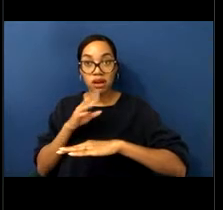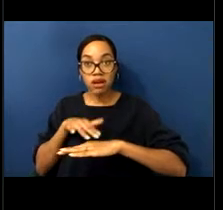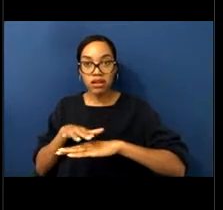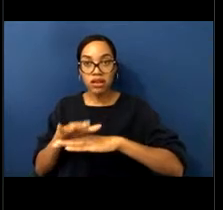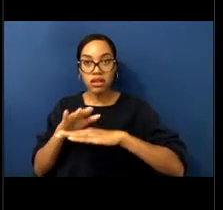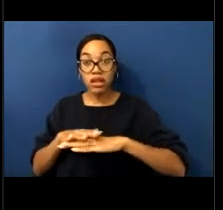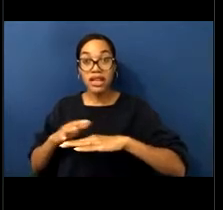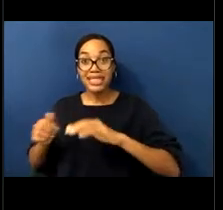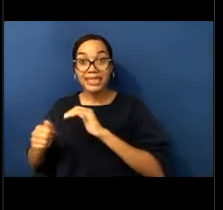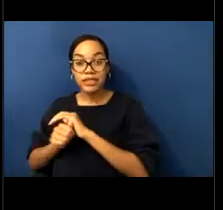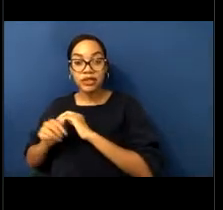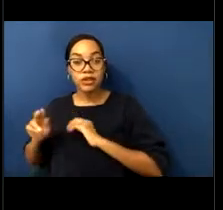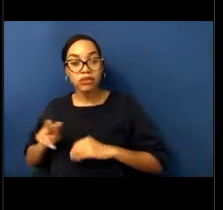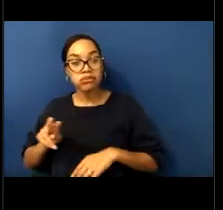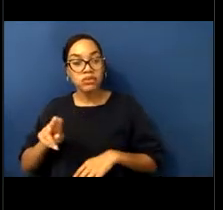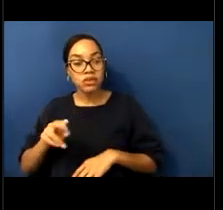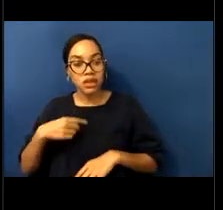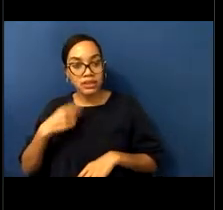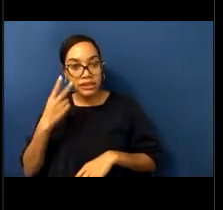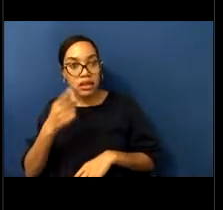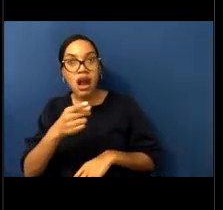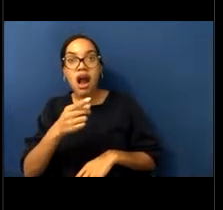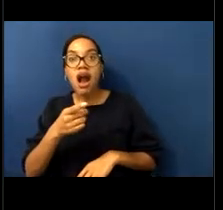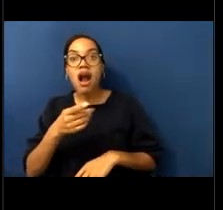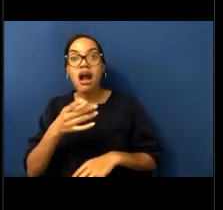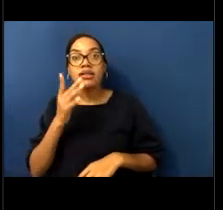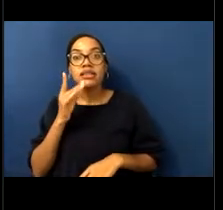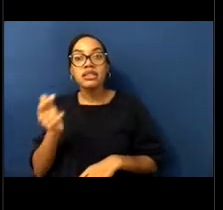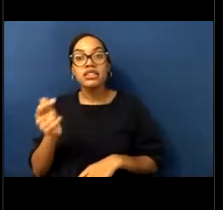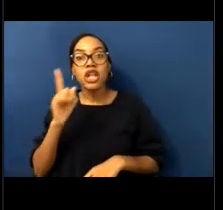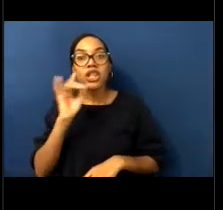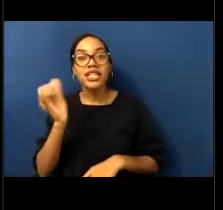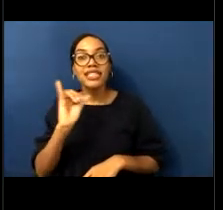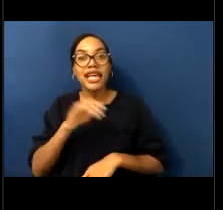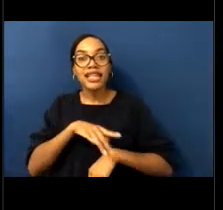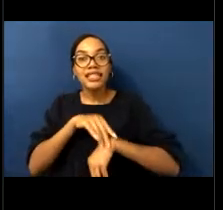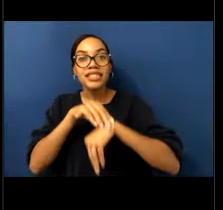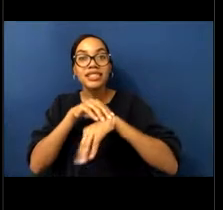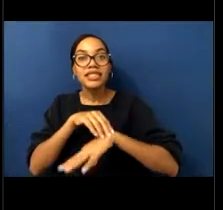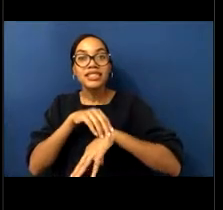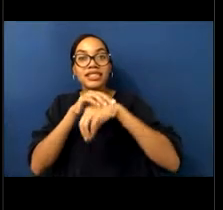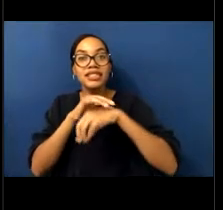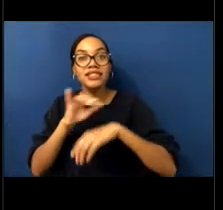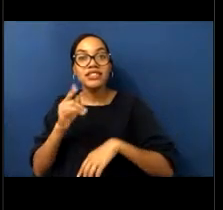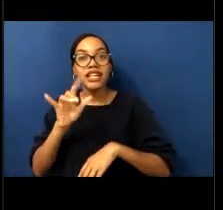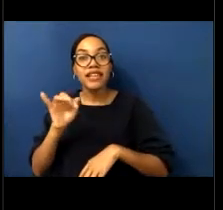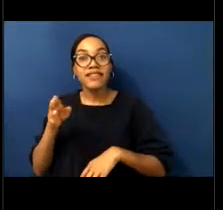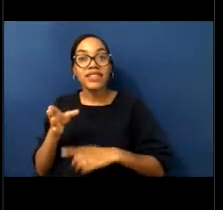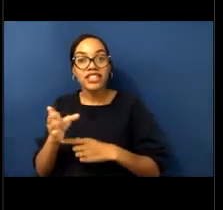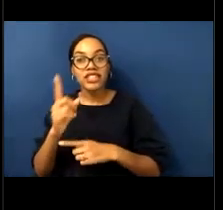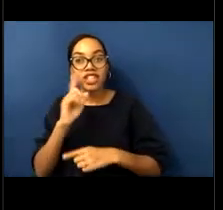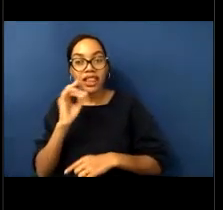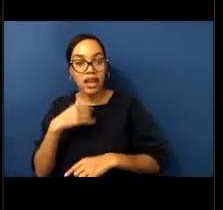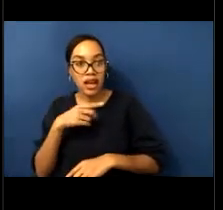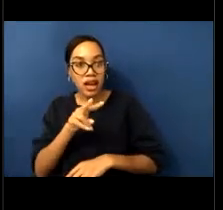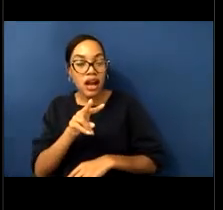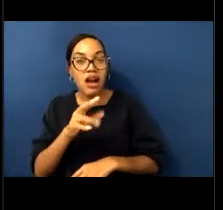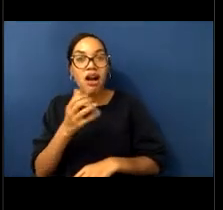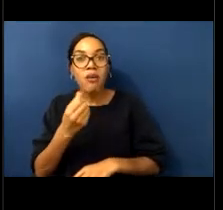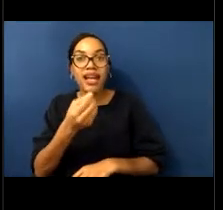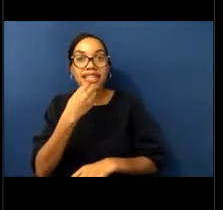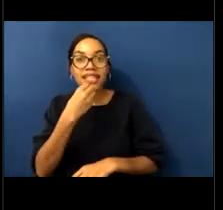of these balloons, it can actually kill them. So on the left here, you can see a jellyfish on the right and a plastic bag on the left.